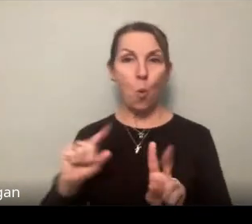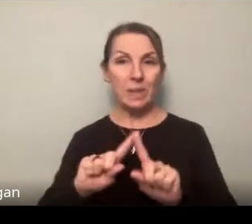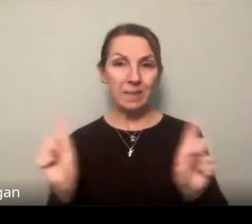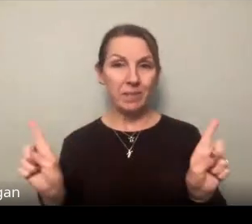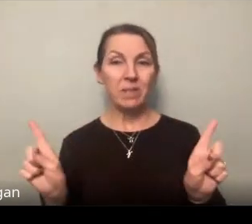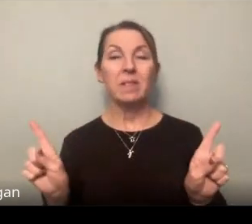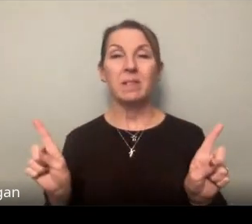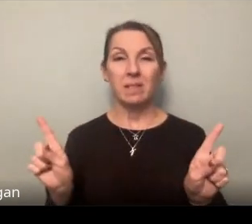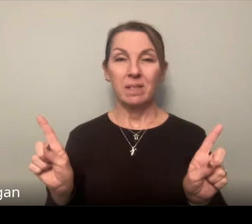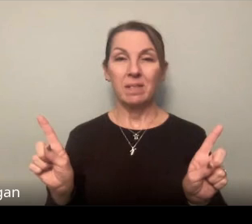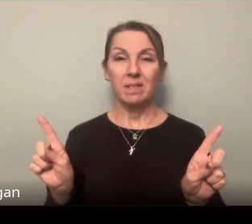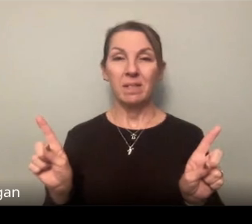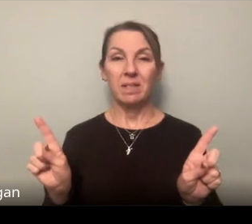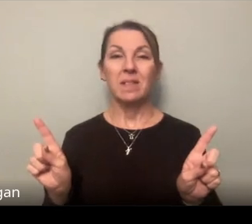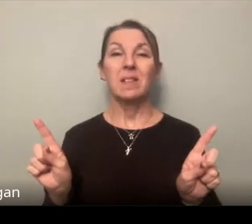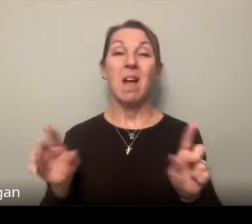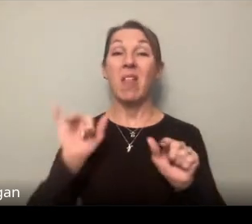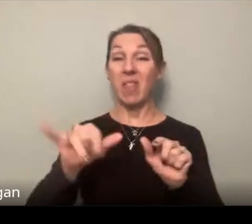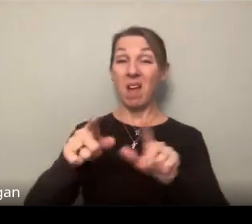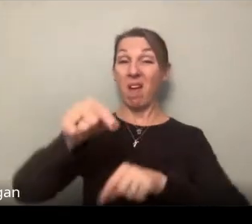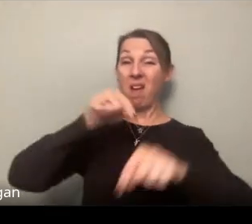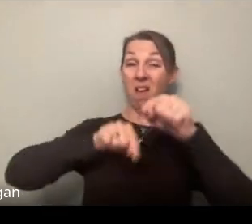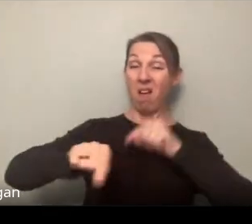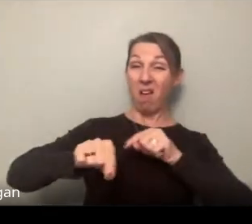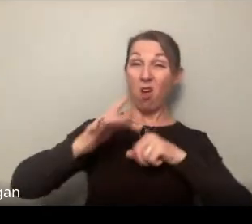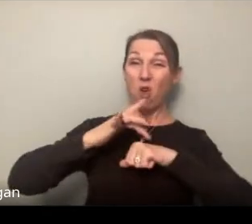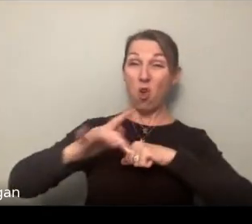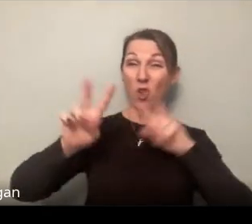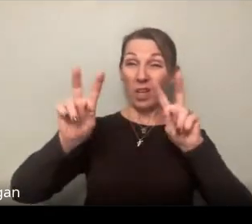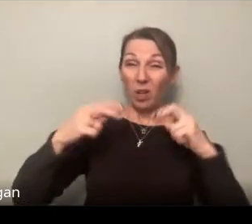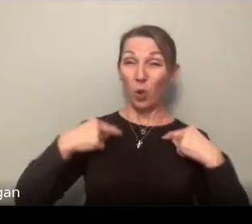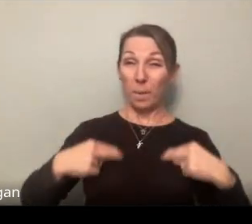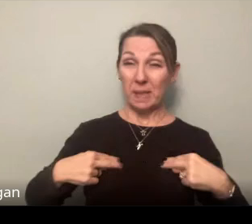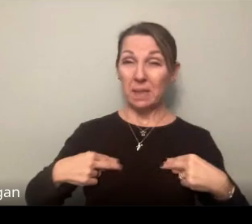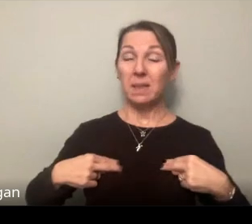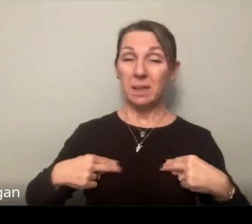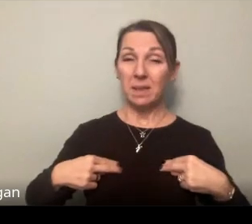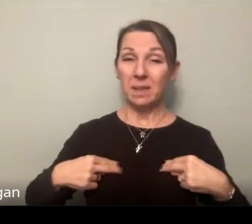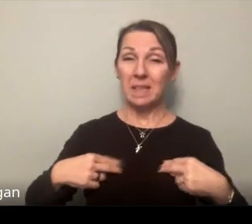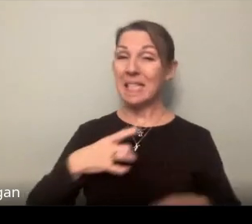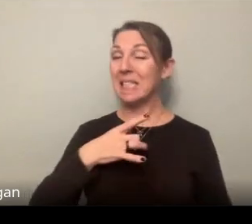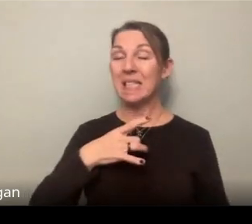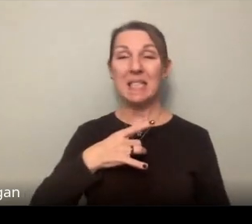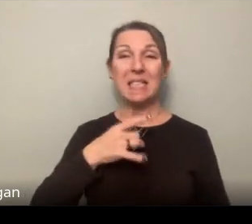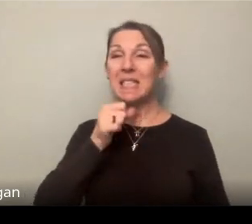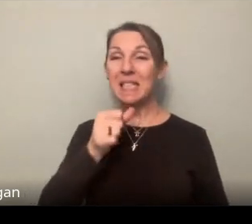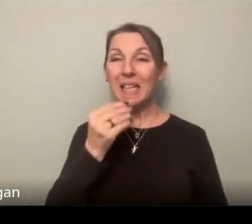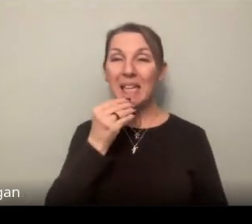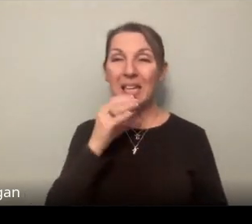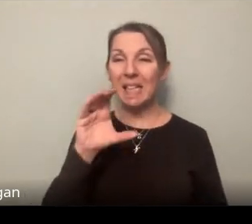they went back and the early humans did not eat cilantro. Whatever